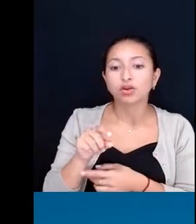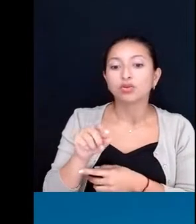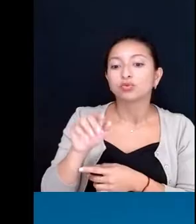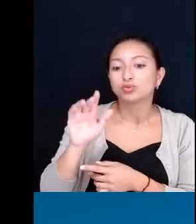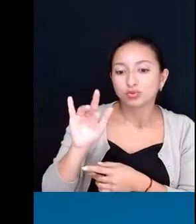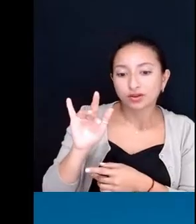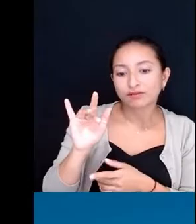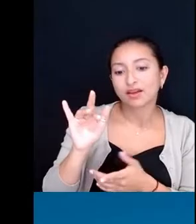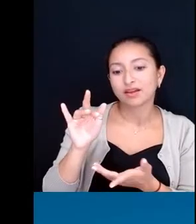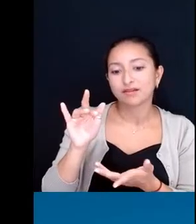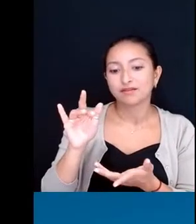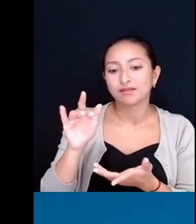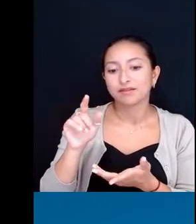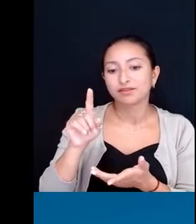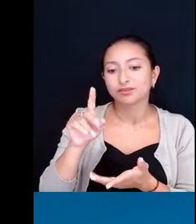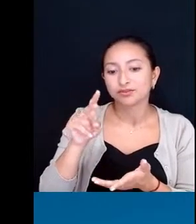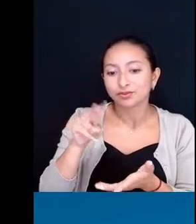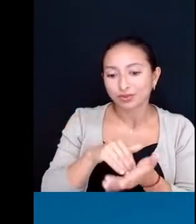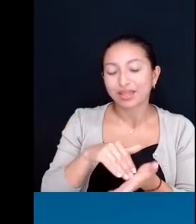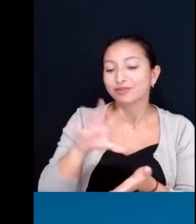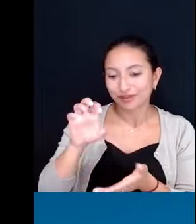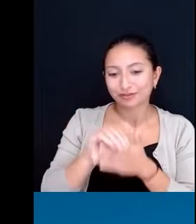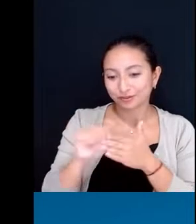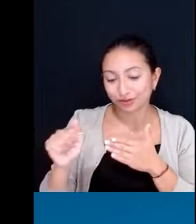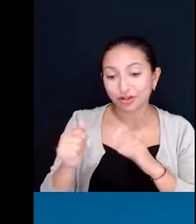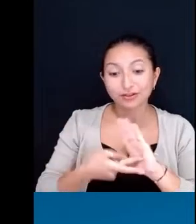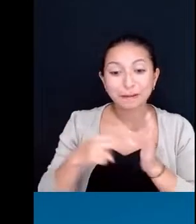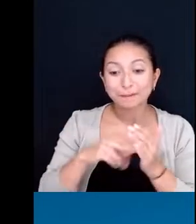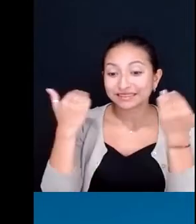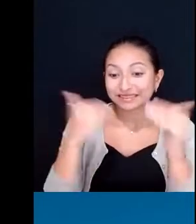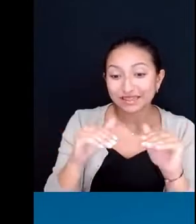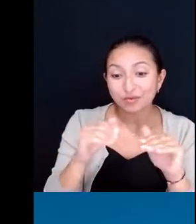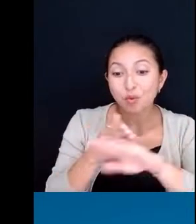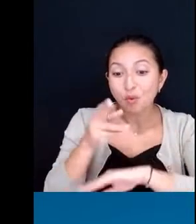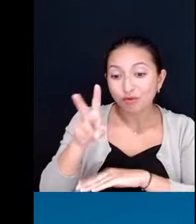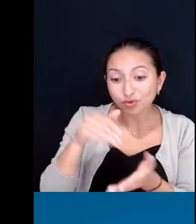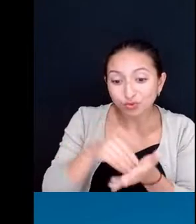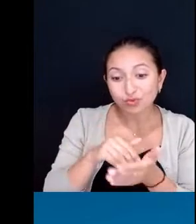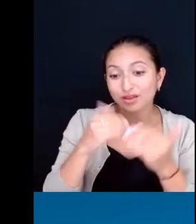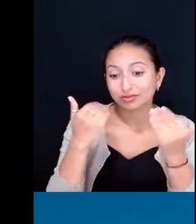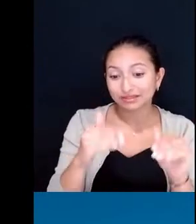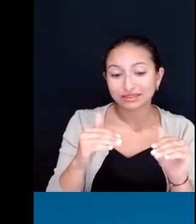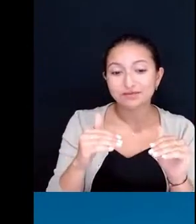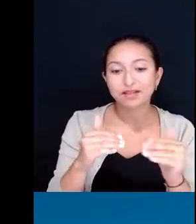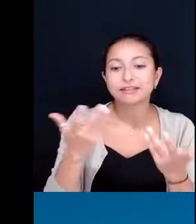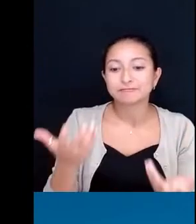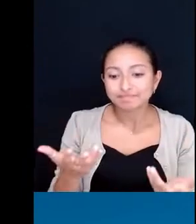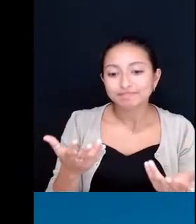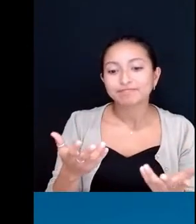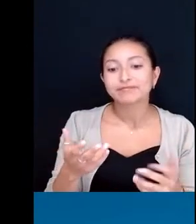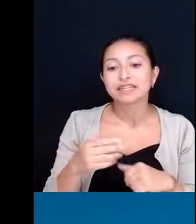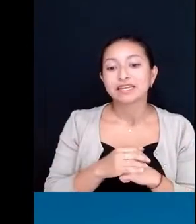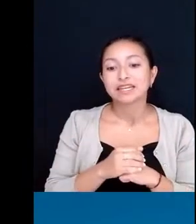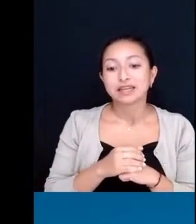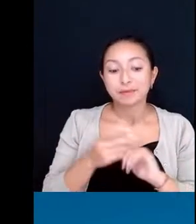the SSI resource limit of $2,000. However, since Paul's ABLE account balances causes him to exceed the